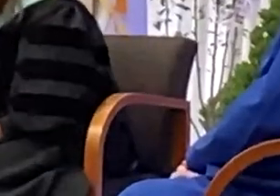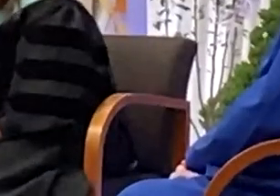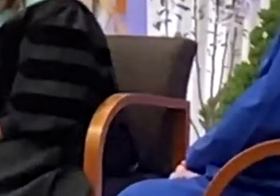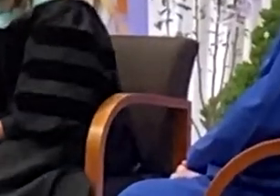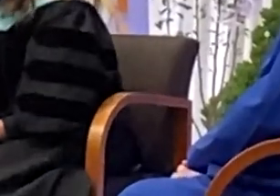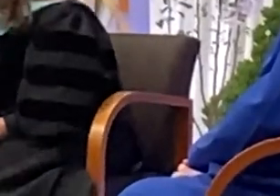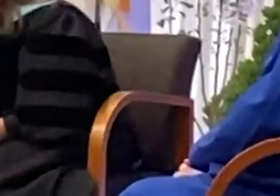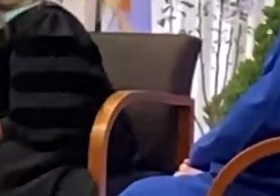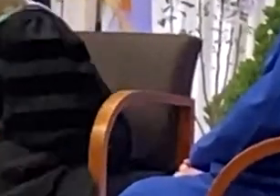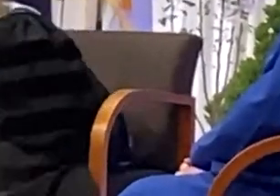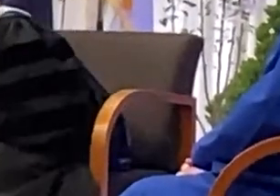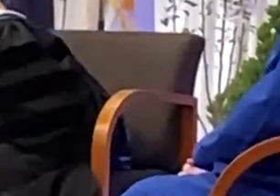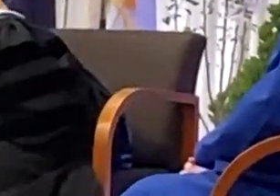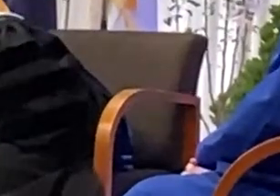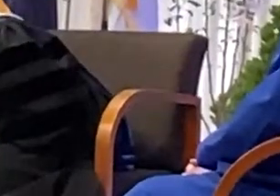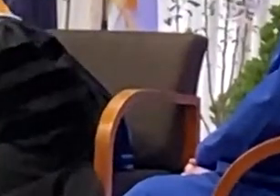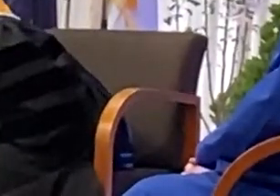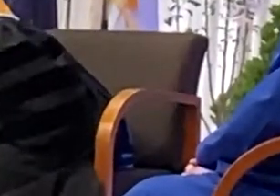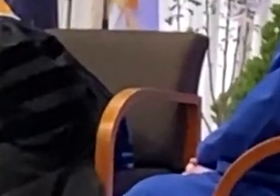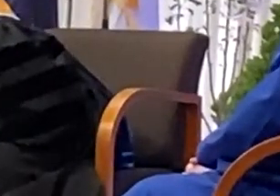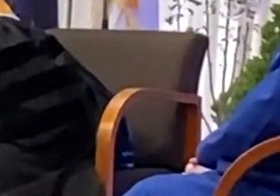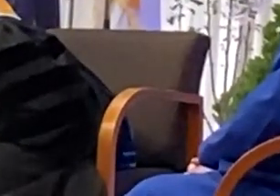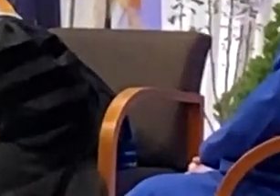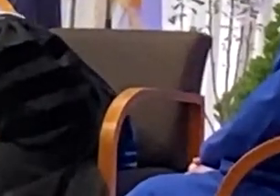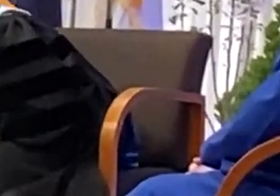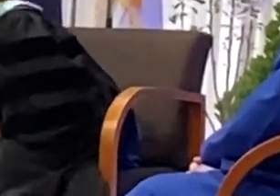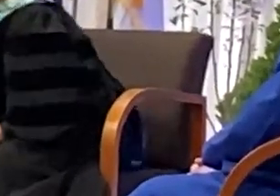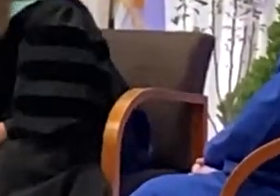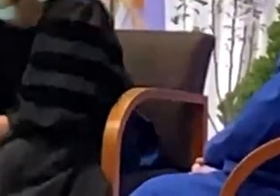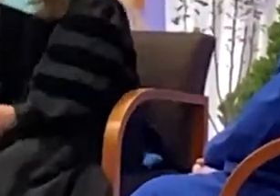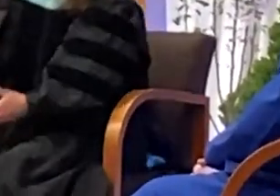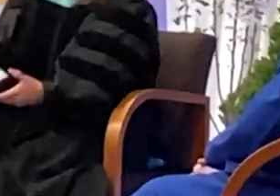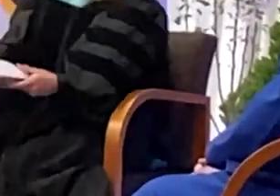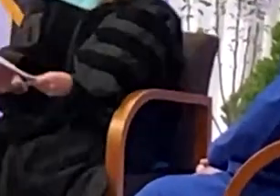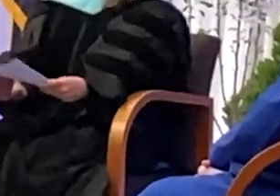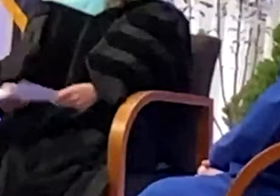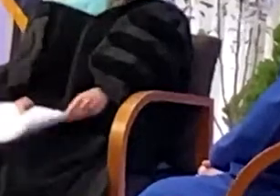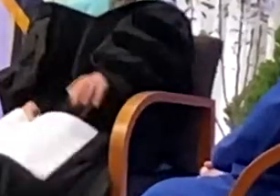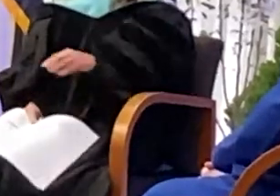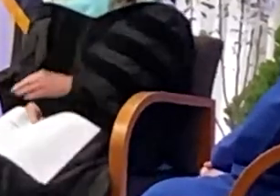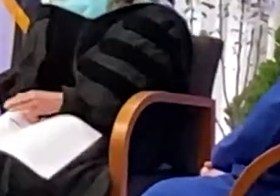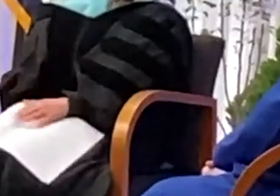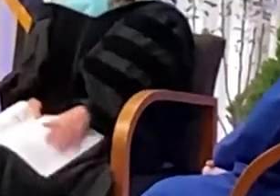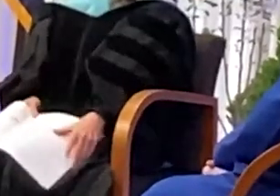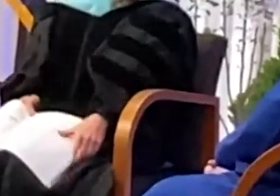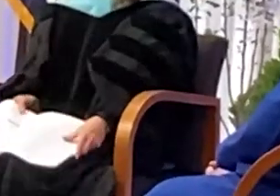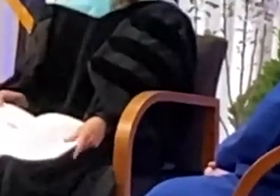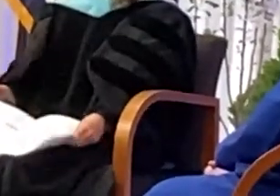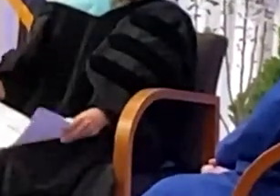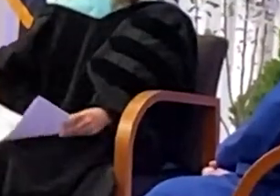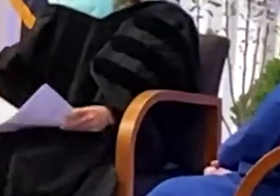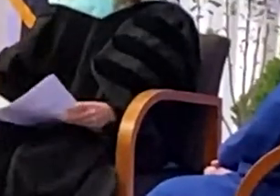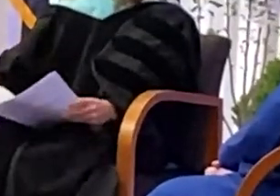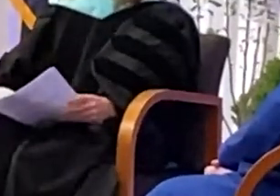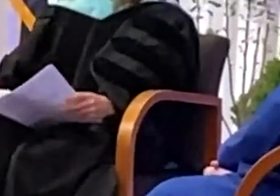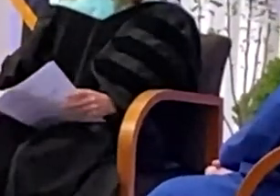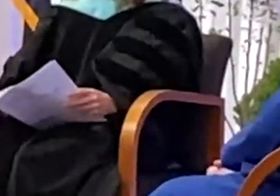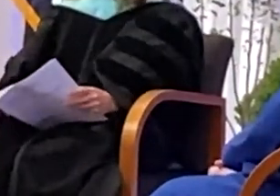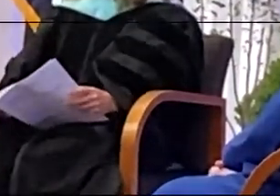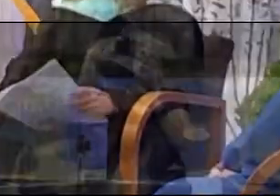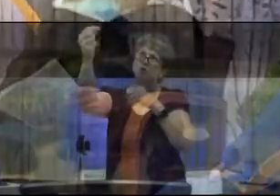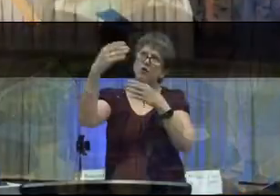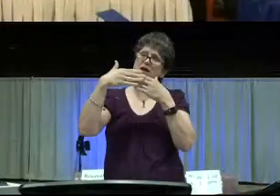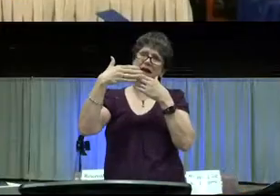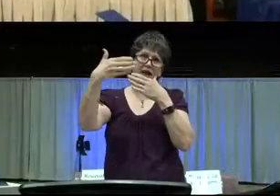So thank you for that. So today I want you to just maybe think about where you're headed